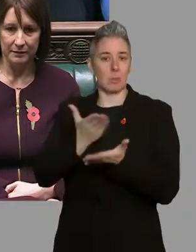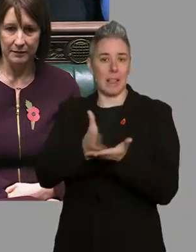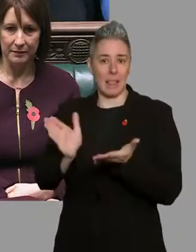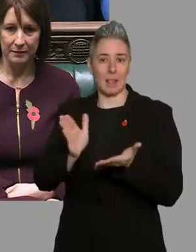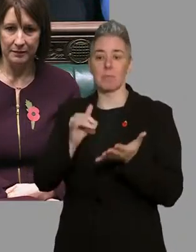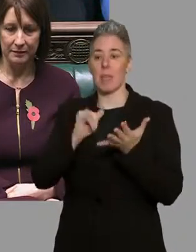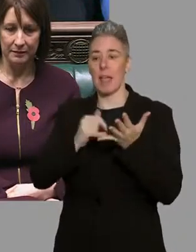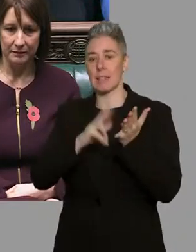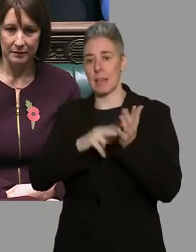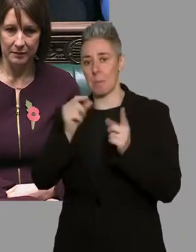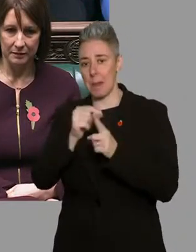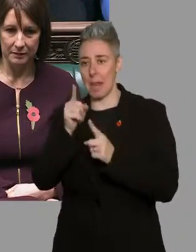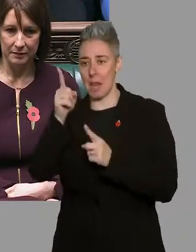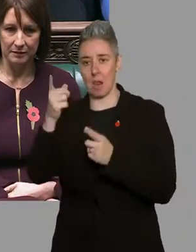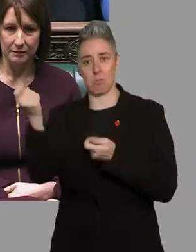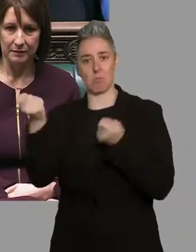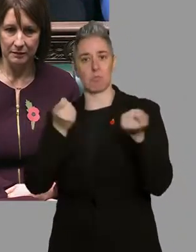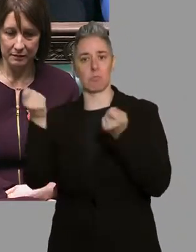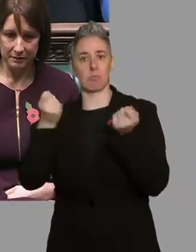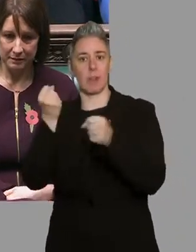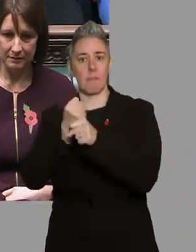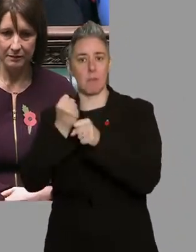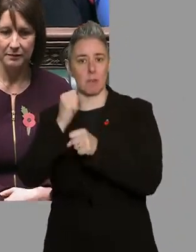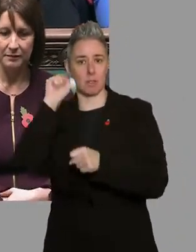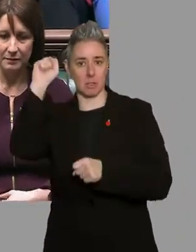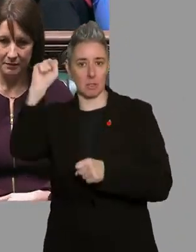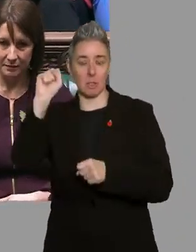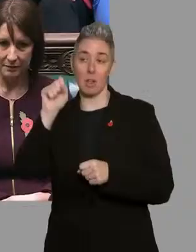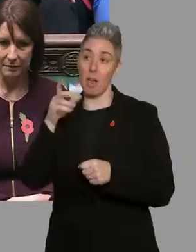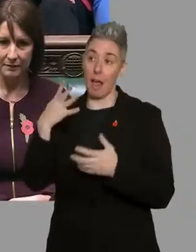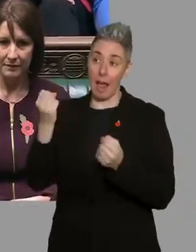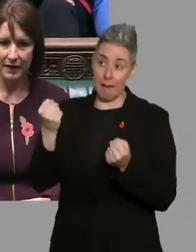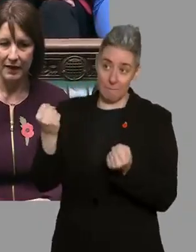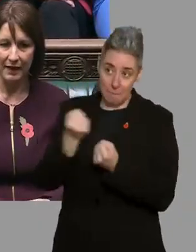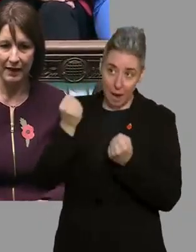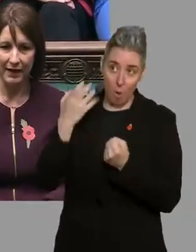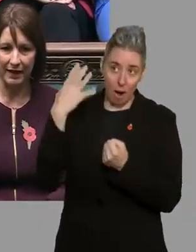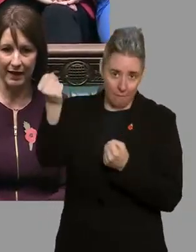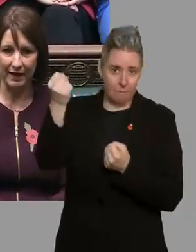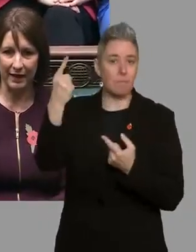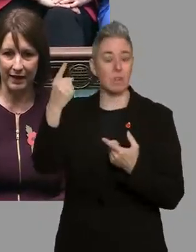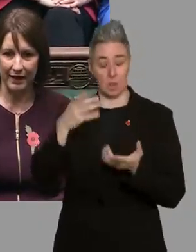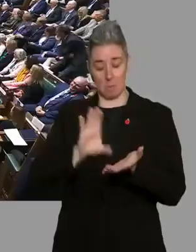powers, they now have the money, they've got no more excuses.